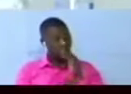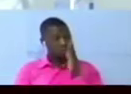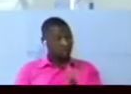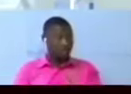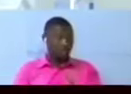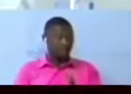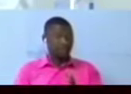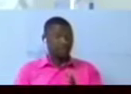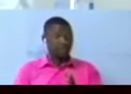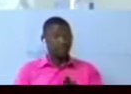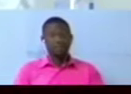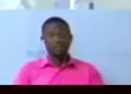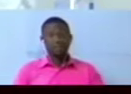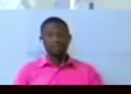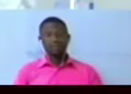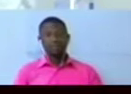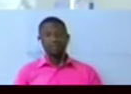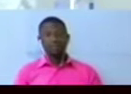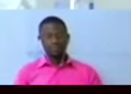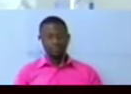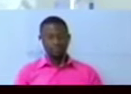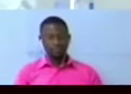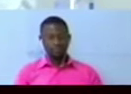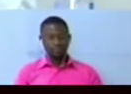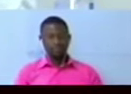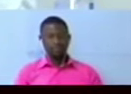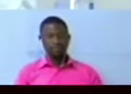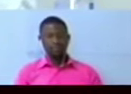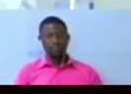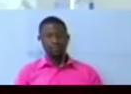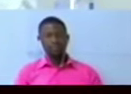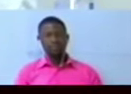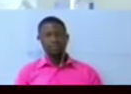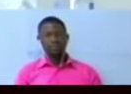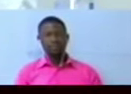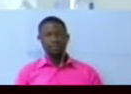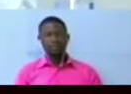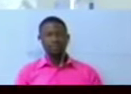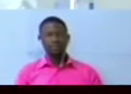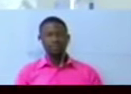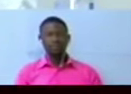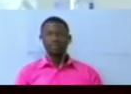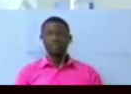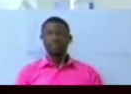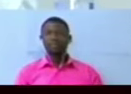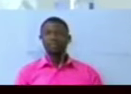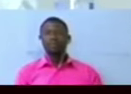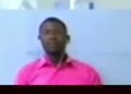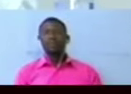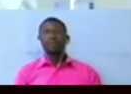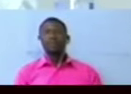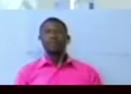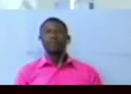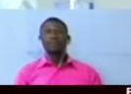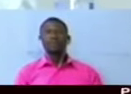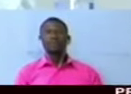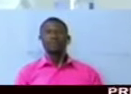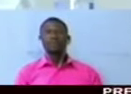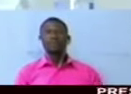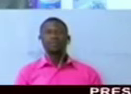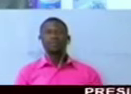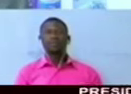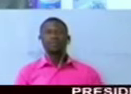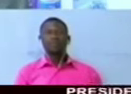mu daldi la gestu yow ci sa bopp, nela, gis nga bo bañe mel ni ñi mel ni bon fo nga wax. Loon la.